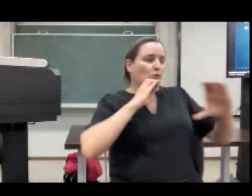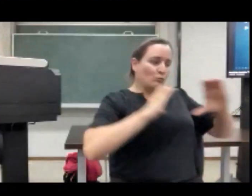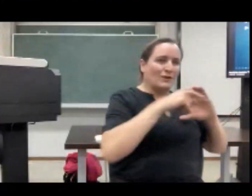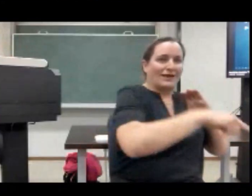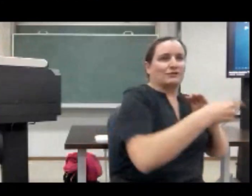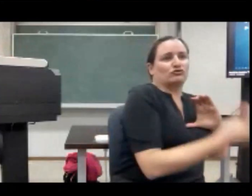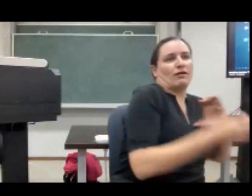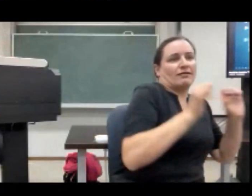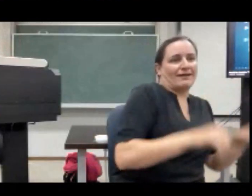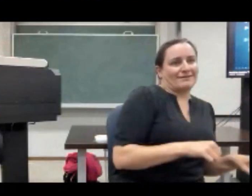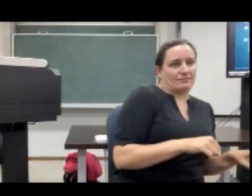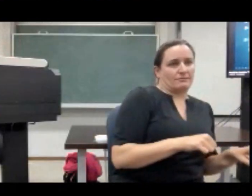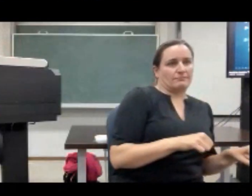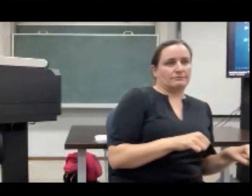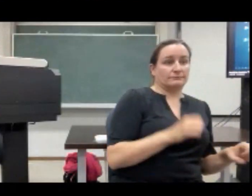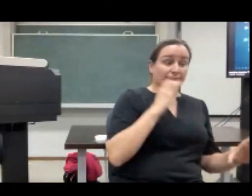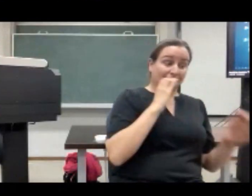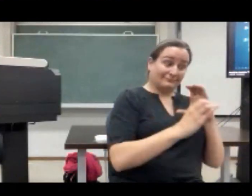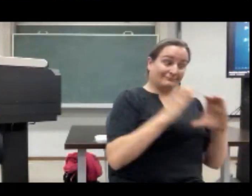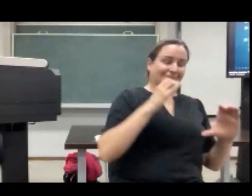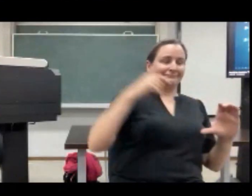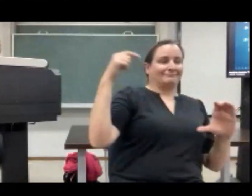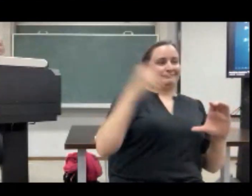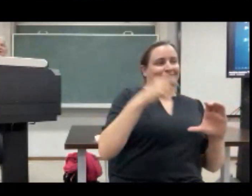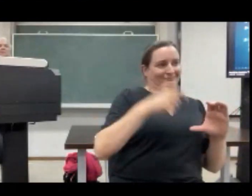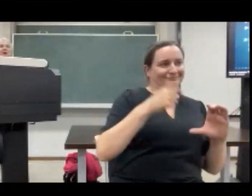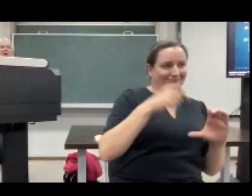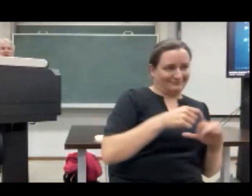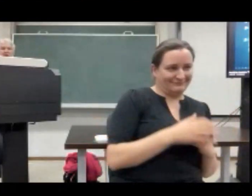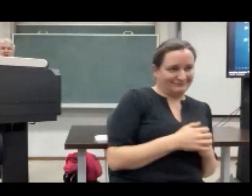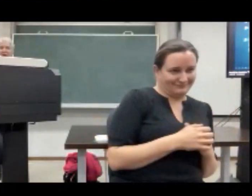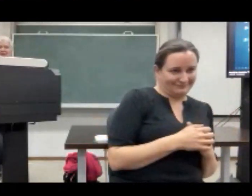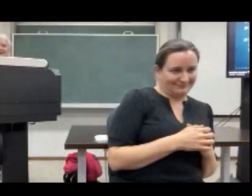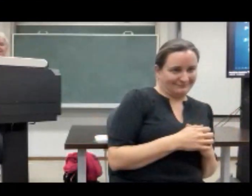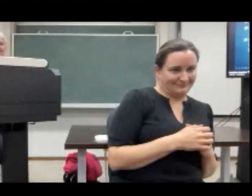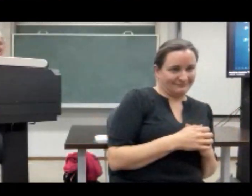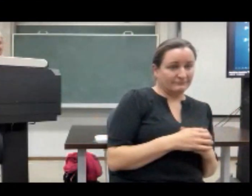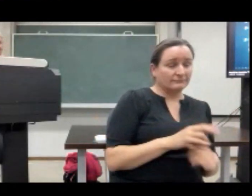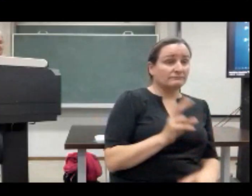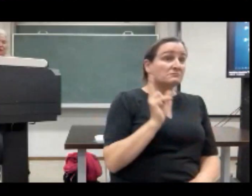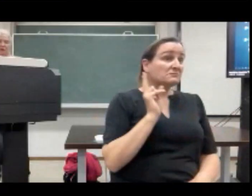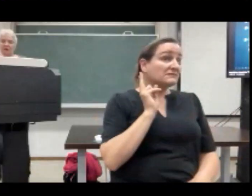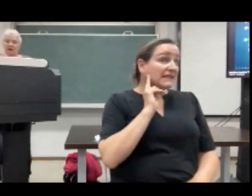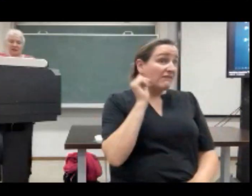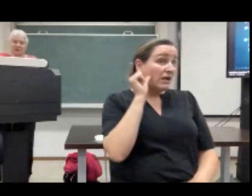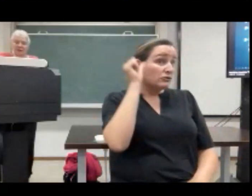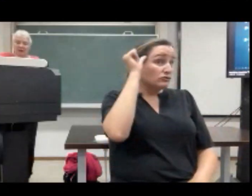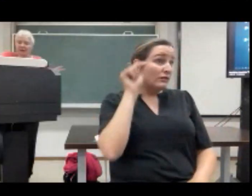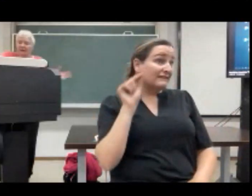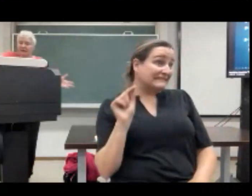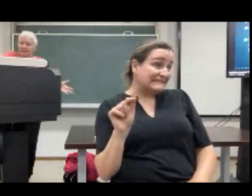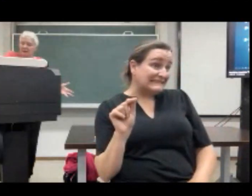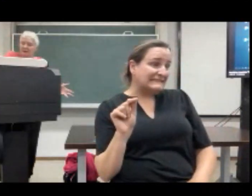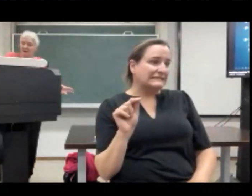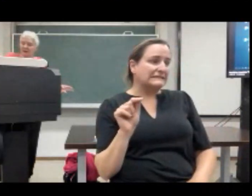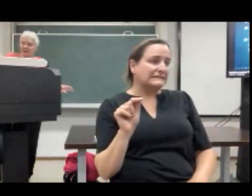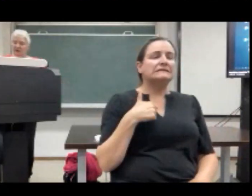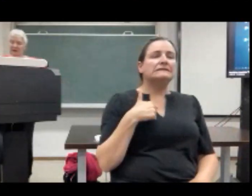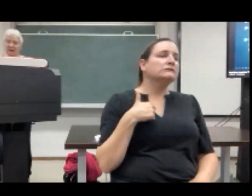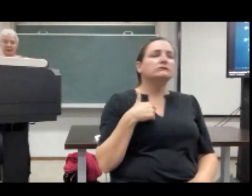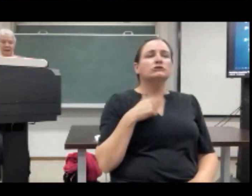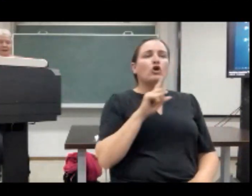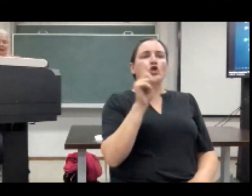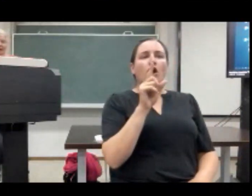of identity. Deaf adults who have a marginal identity, that is not identifying clearly with the